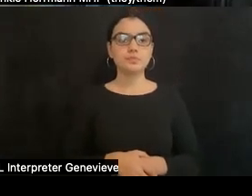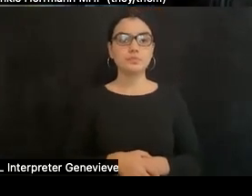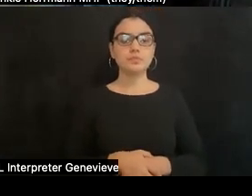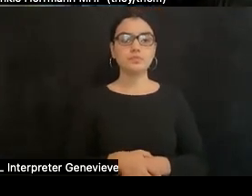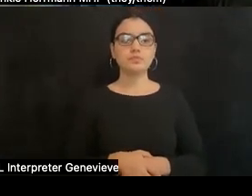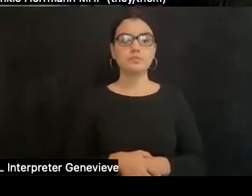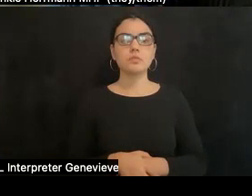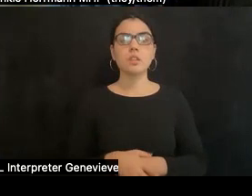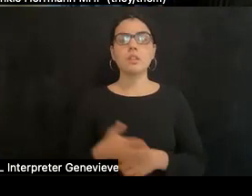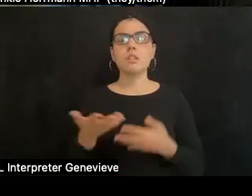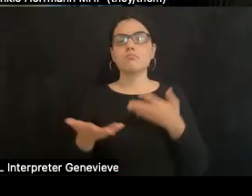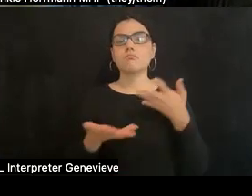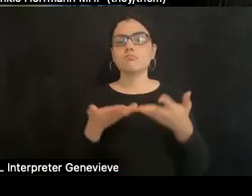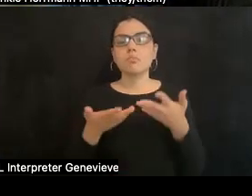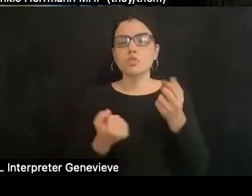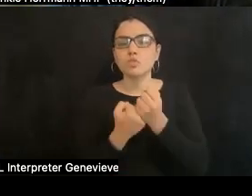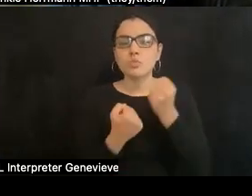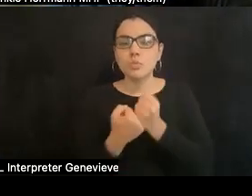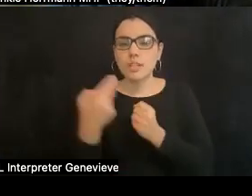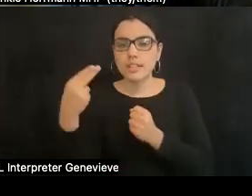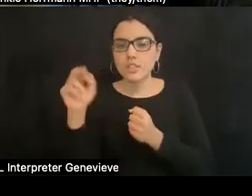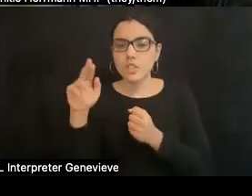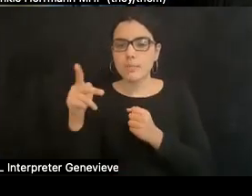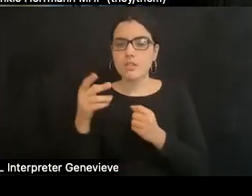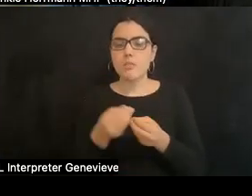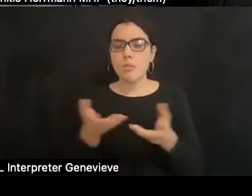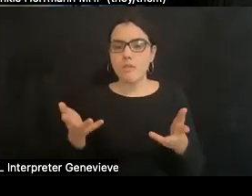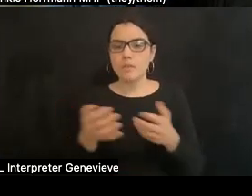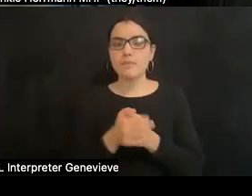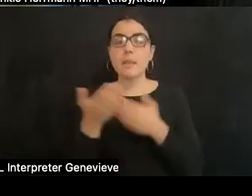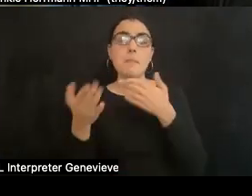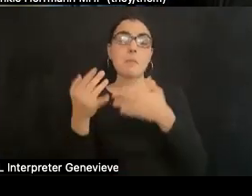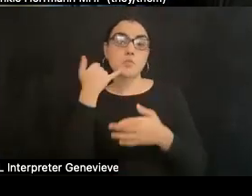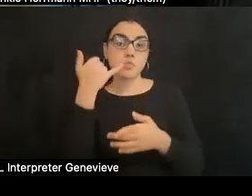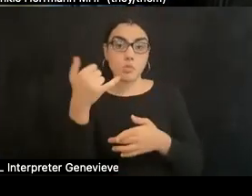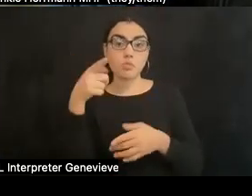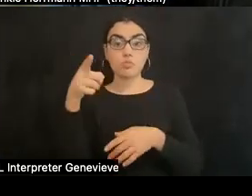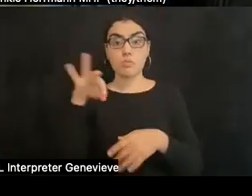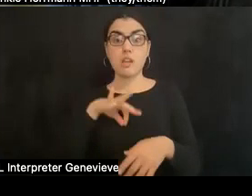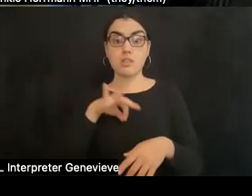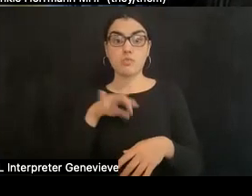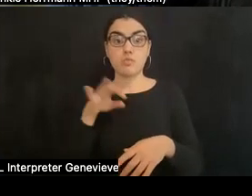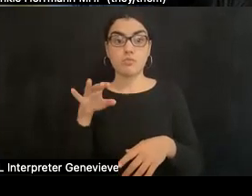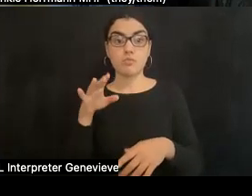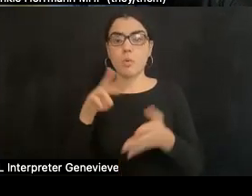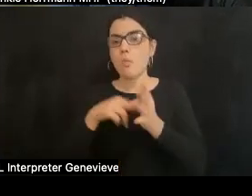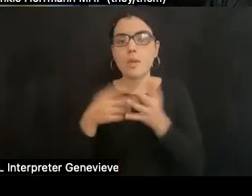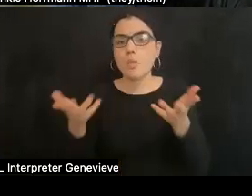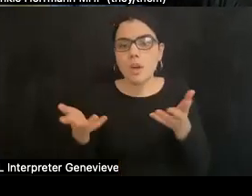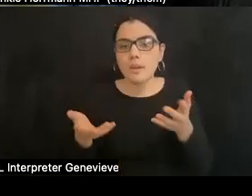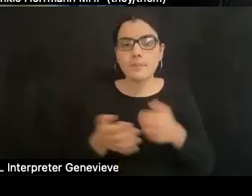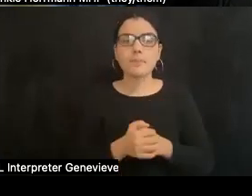So what supports does HARP offer? Let's say you call, you find out you are eligible. What does that mean?